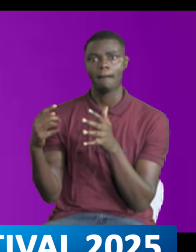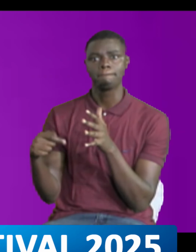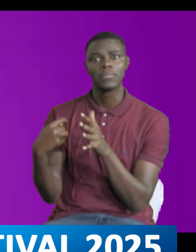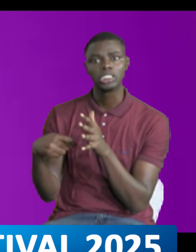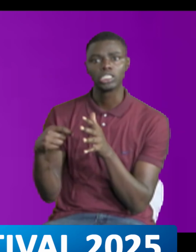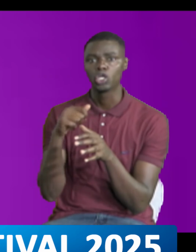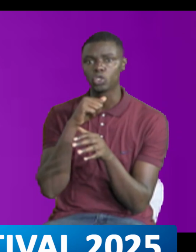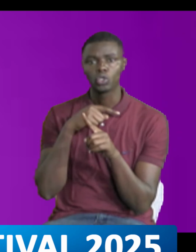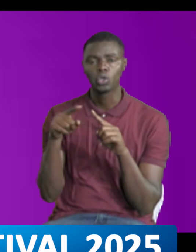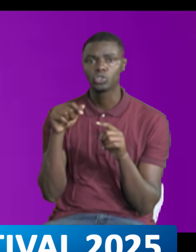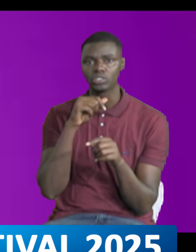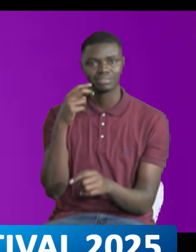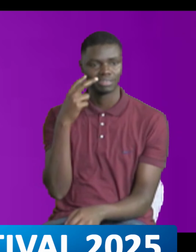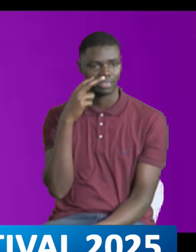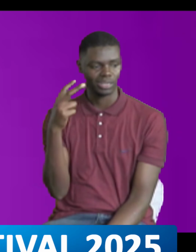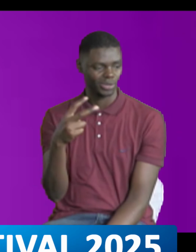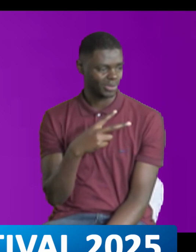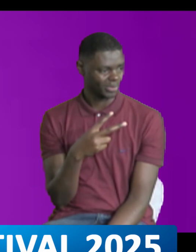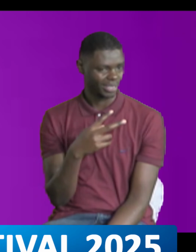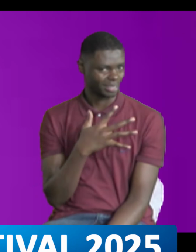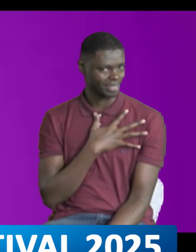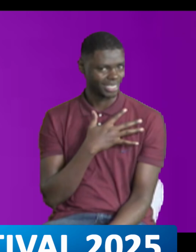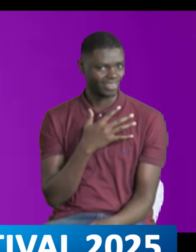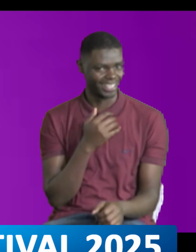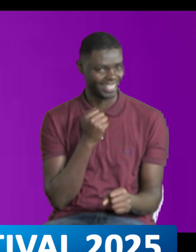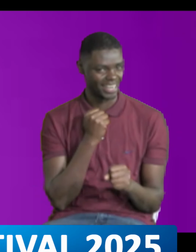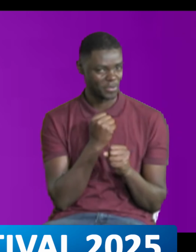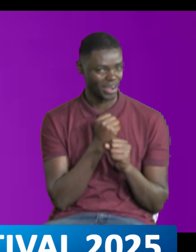at you and your work content. Yeah.